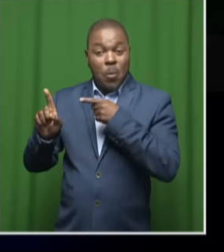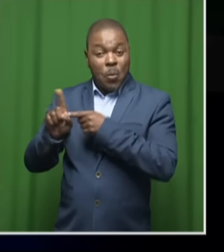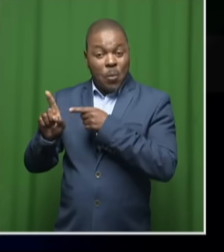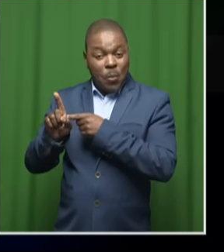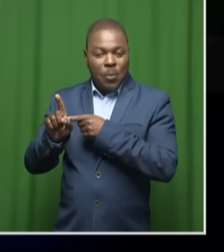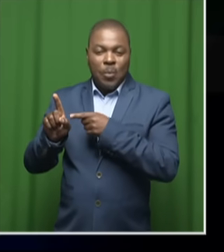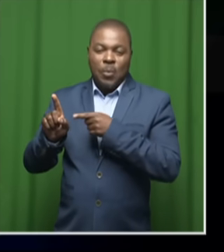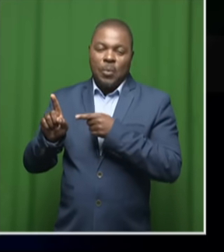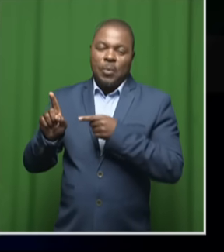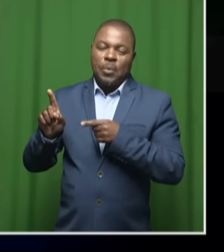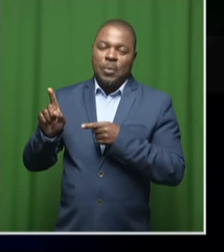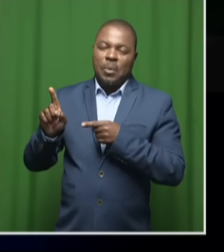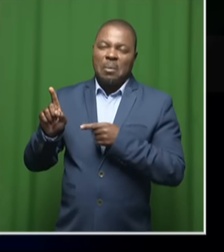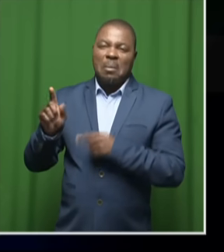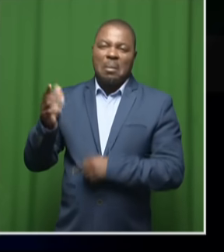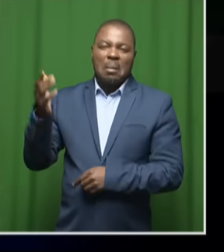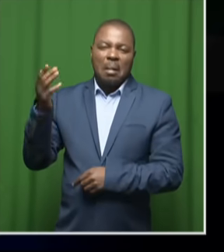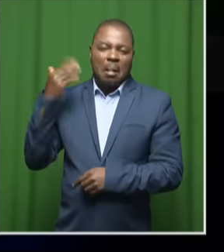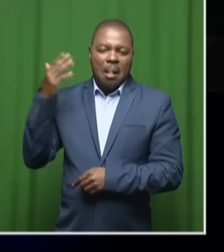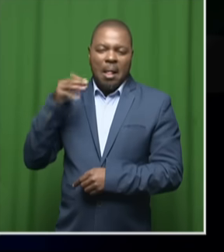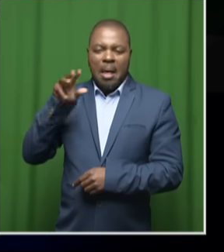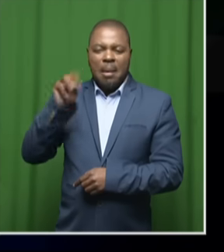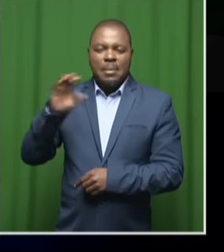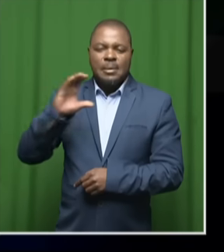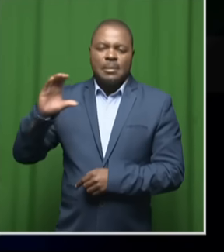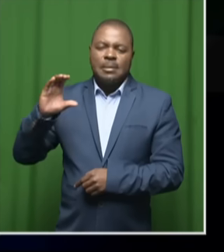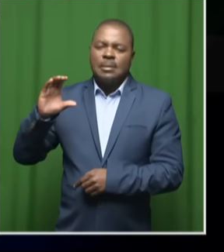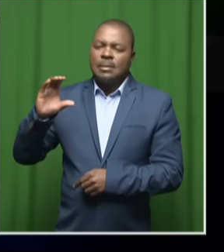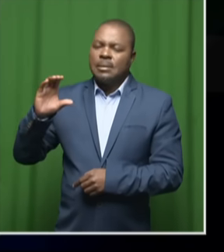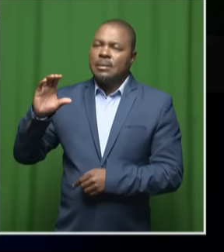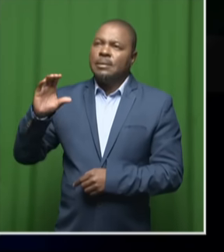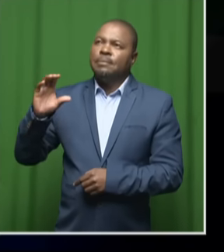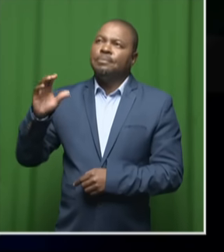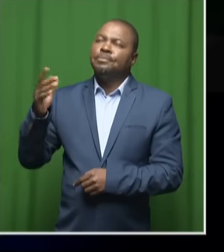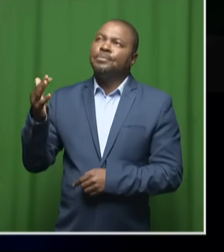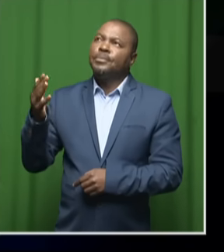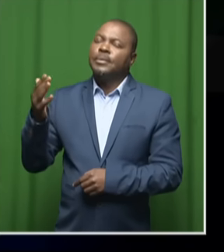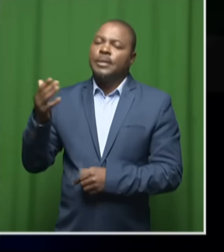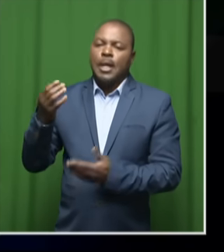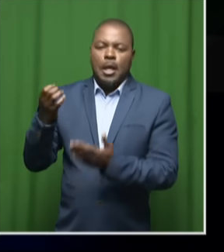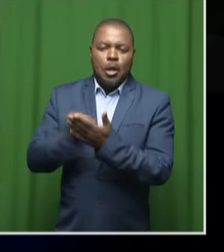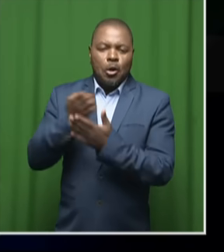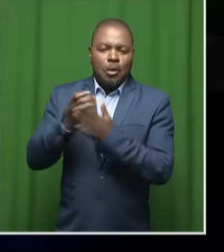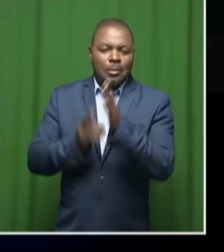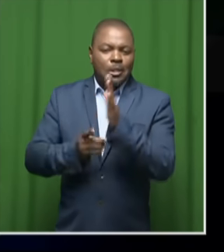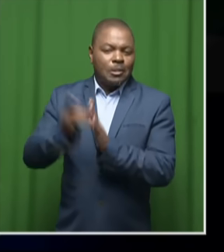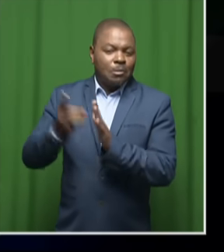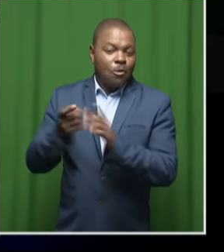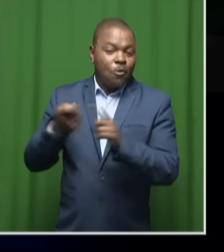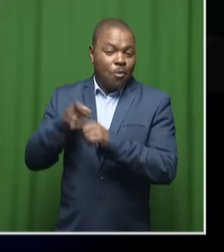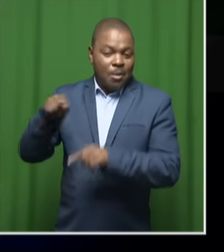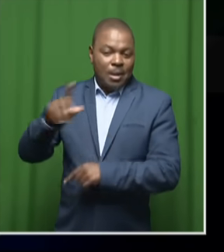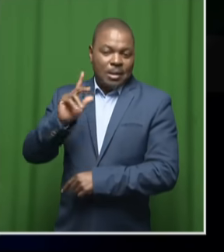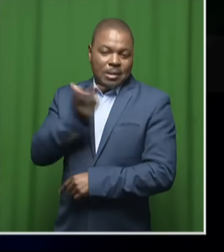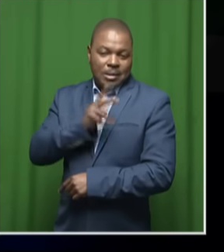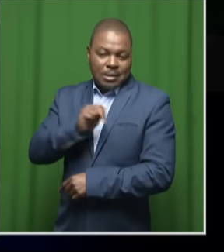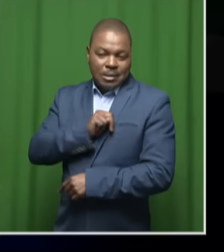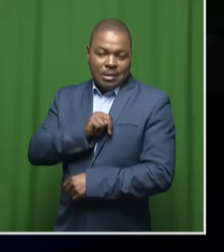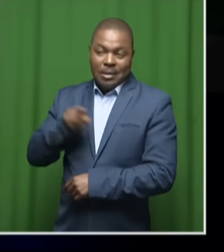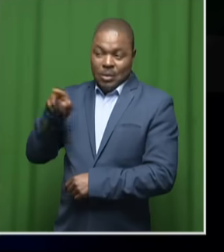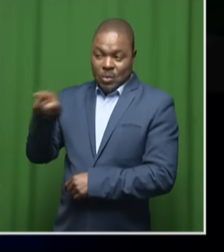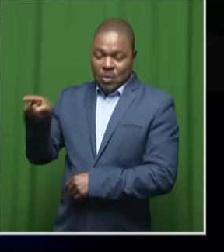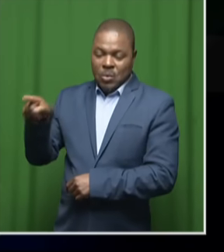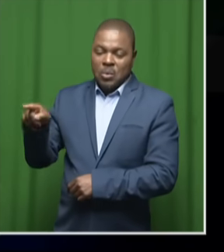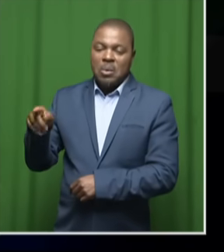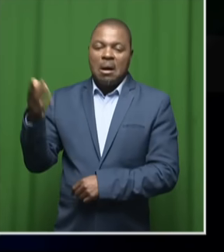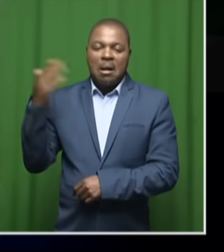who, the former MEC of economic development in KZN, who famously